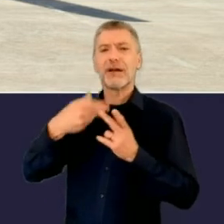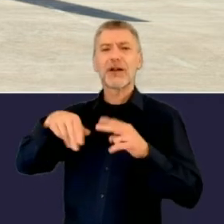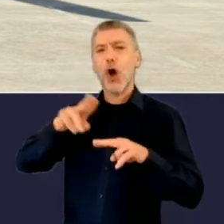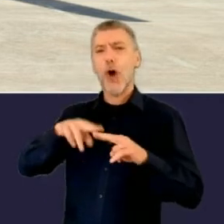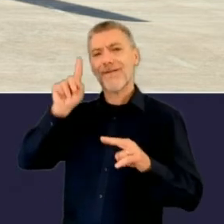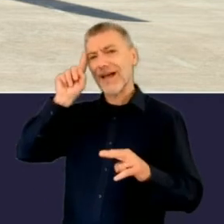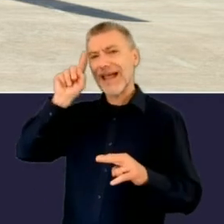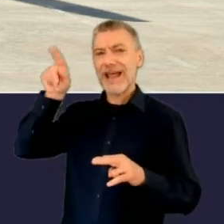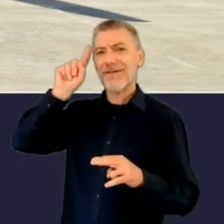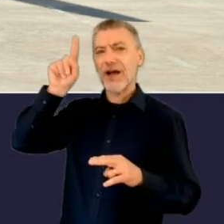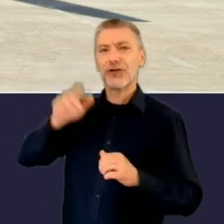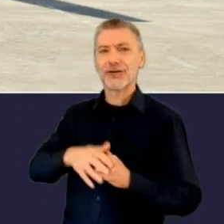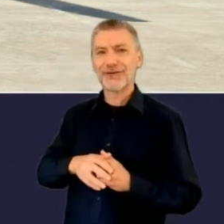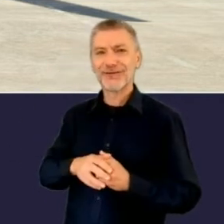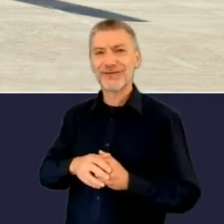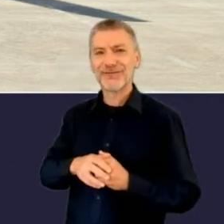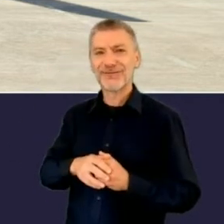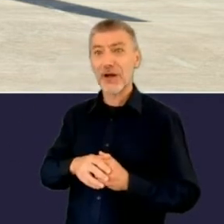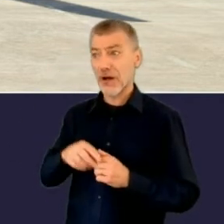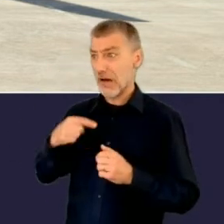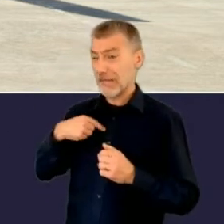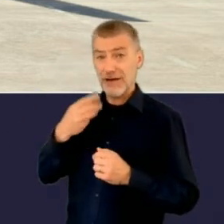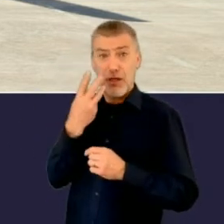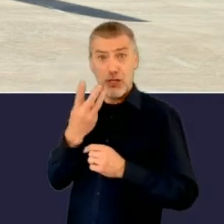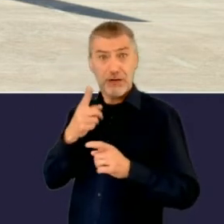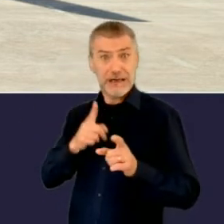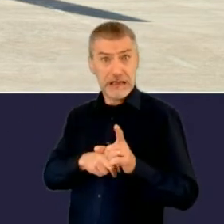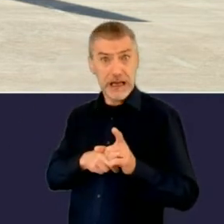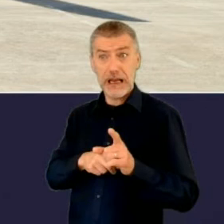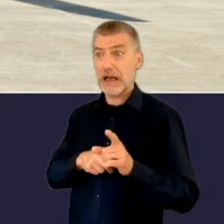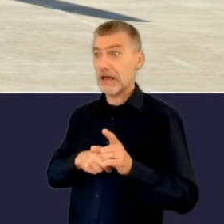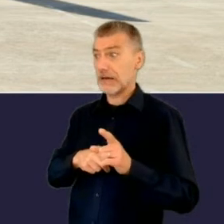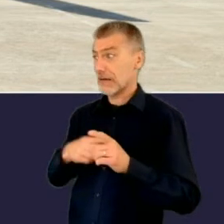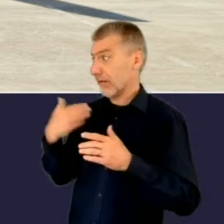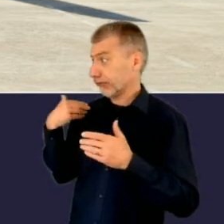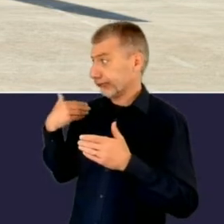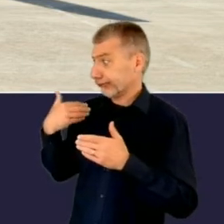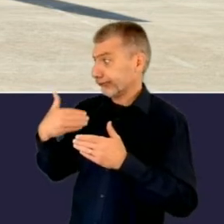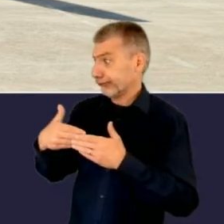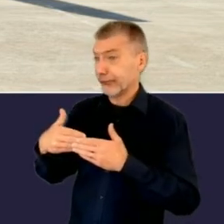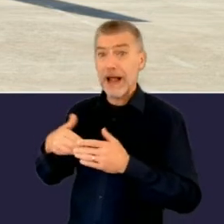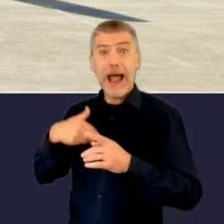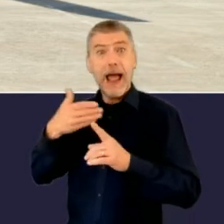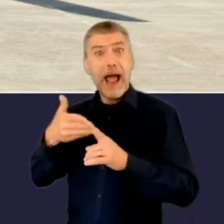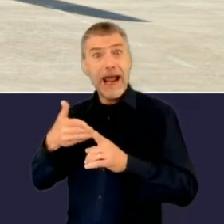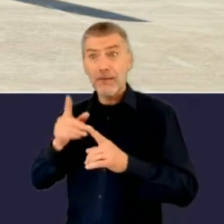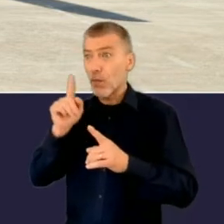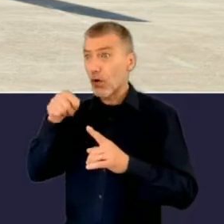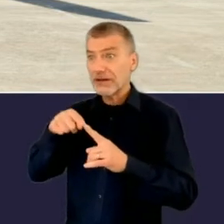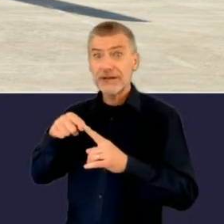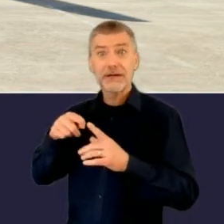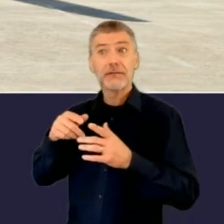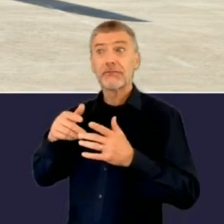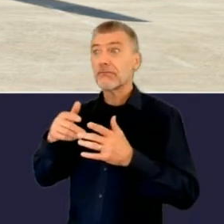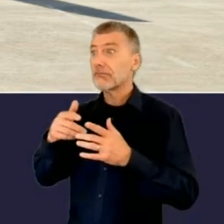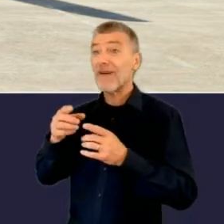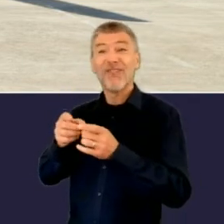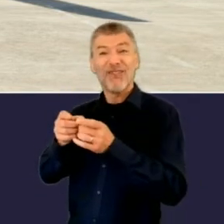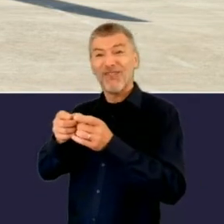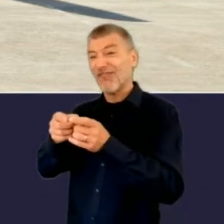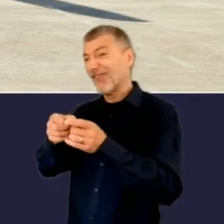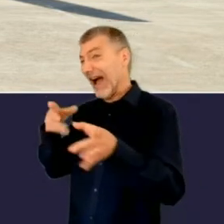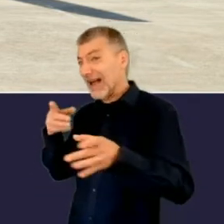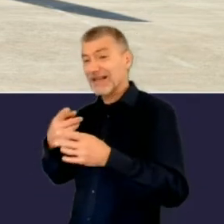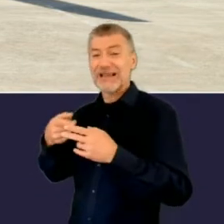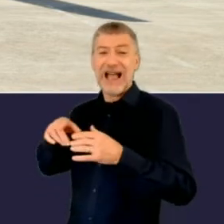aircraft we spent 3 years building with a single purpose of just going as fast as it possibly can, and we're targeting going more than